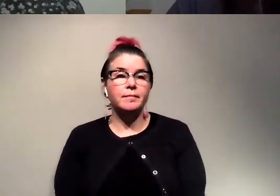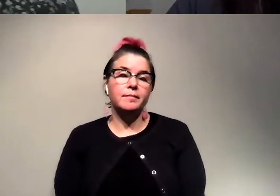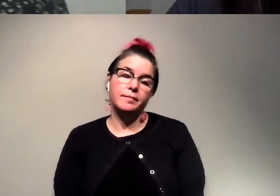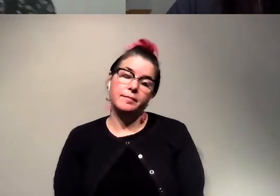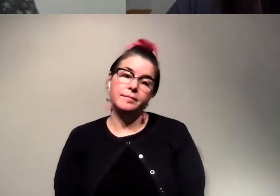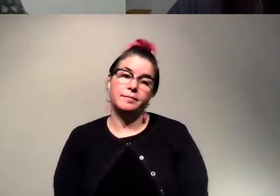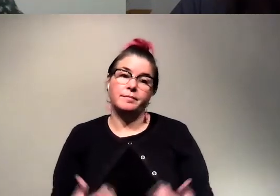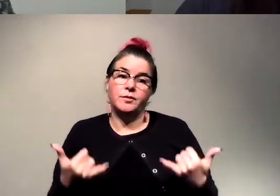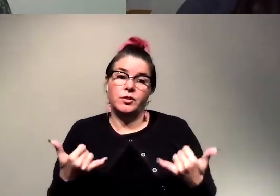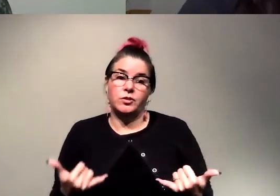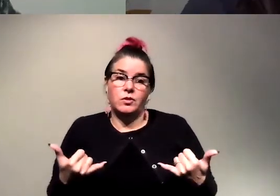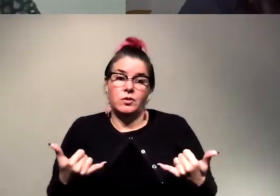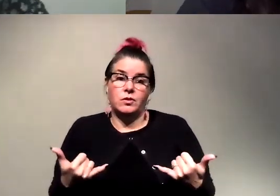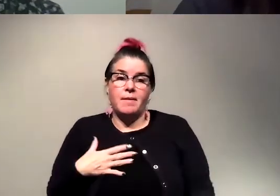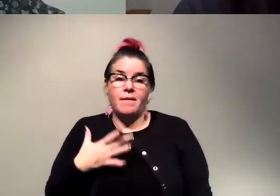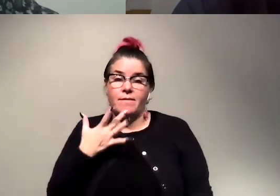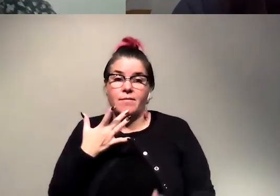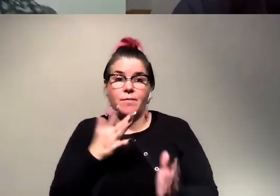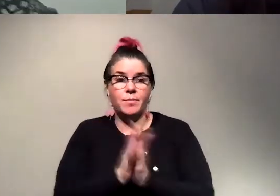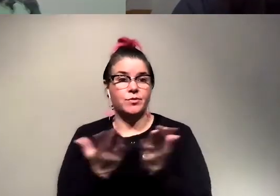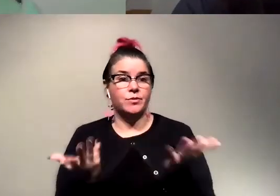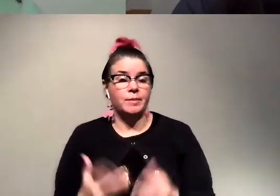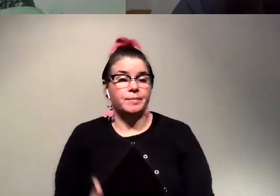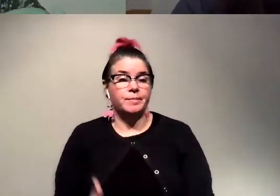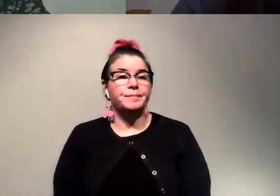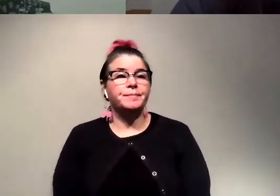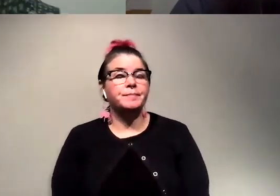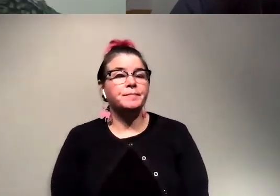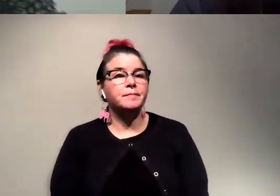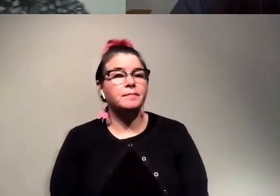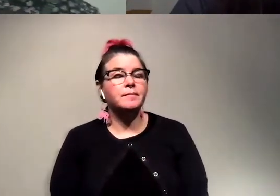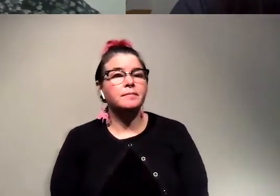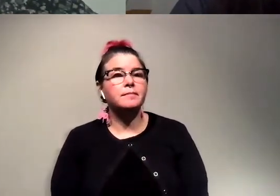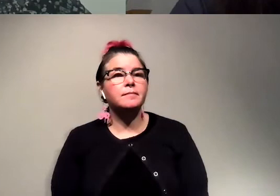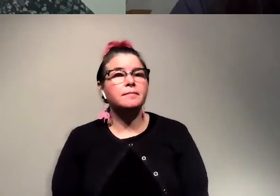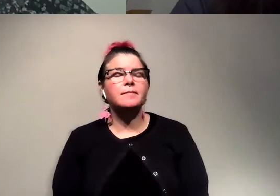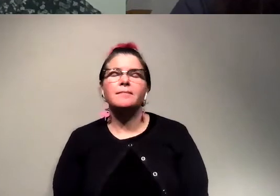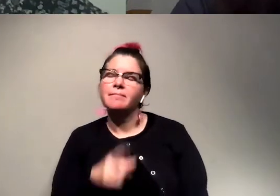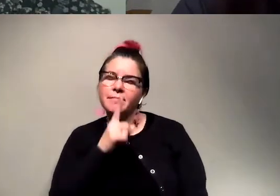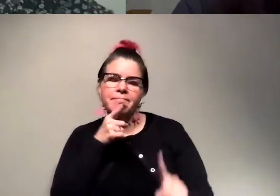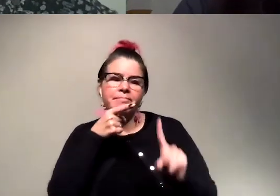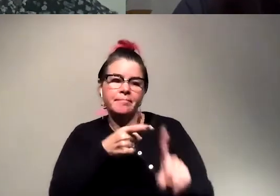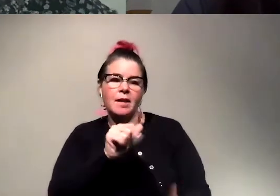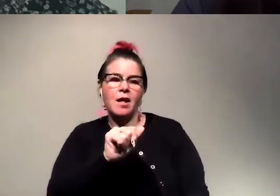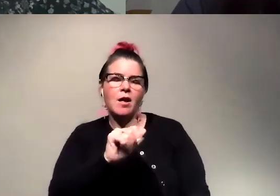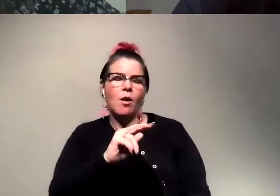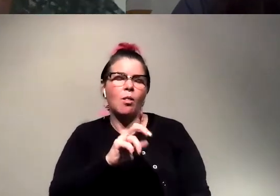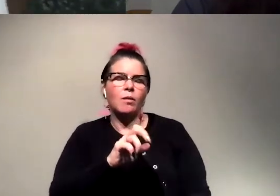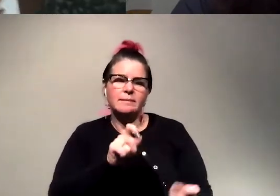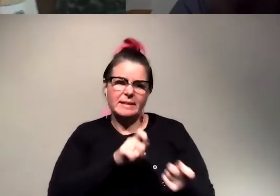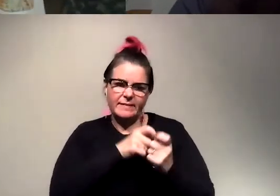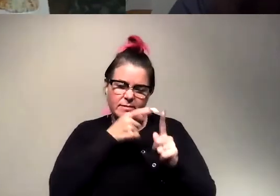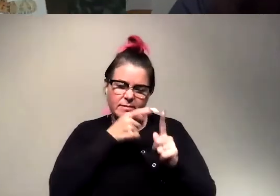Currently, my favorite book, it's not specifically about anoles, but it includes anoles. It's